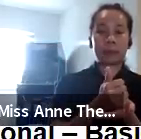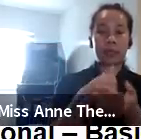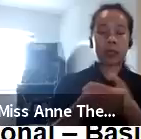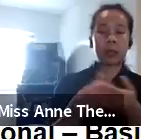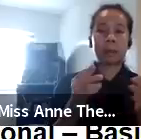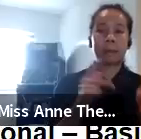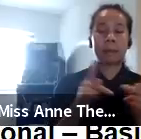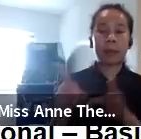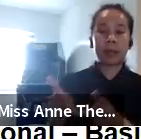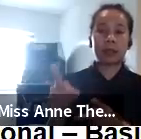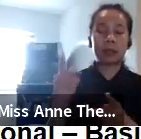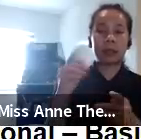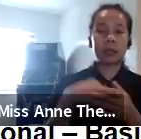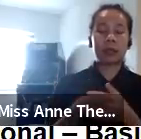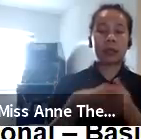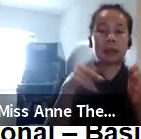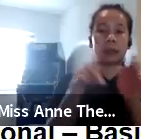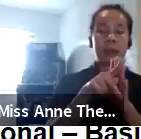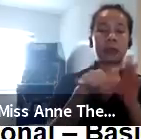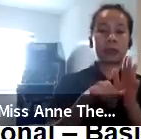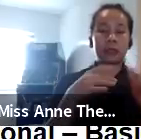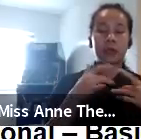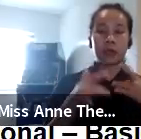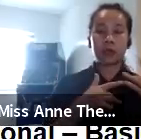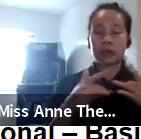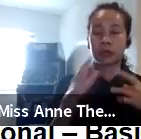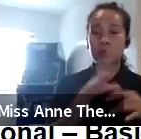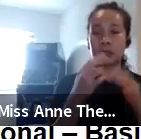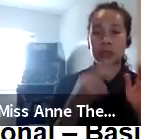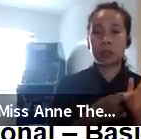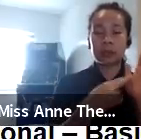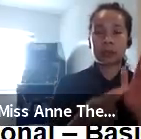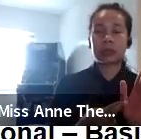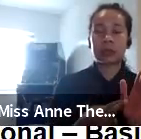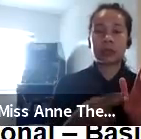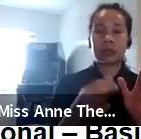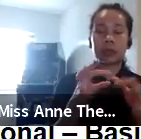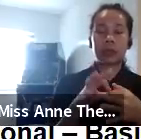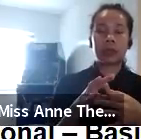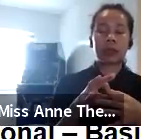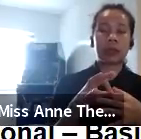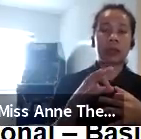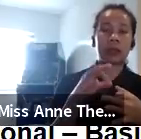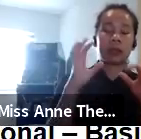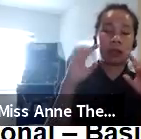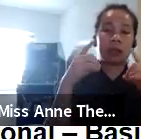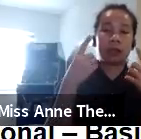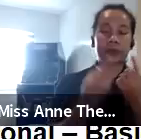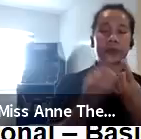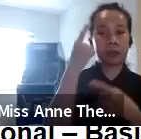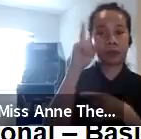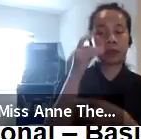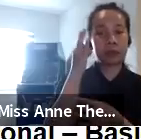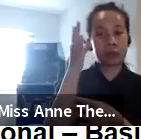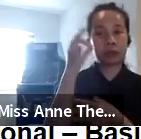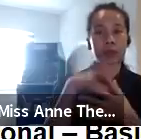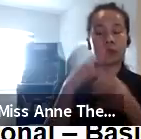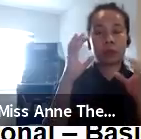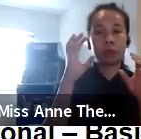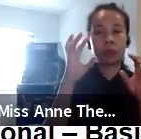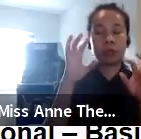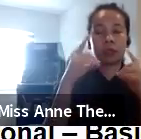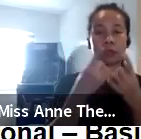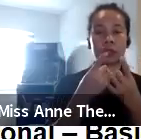the policy concerns and represent the Ministry of Education for APEC Future of Education Steering Committee and